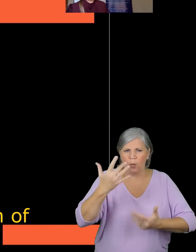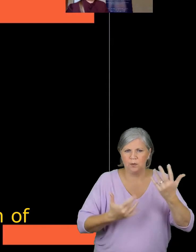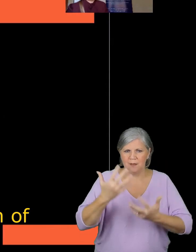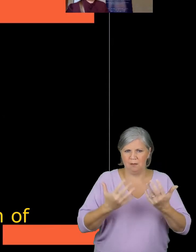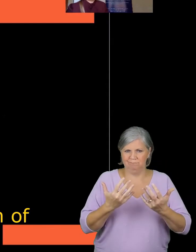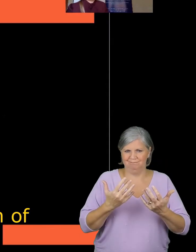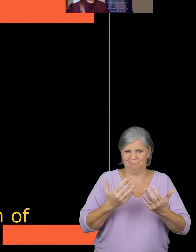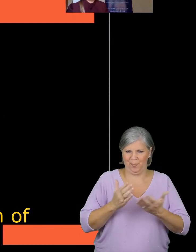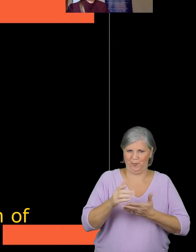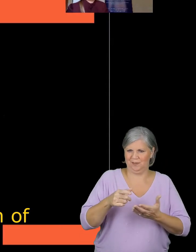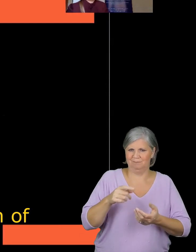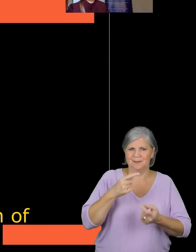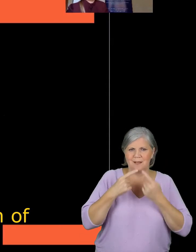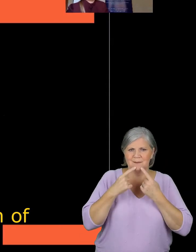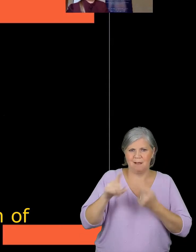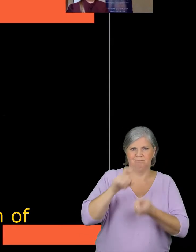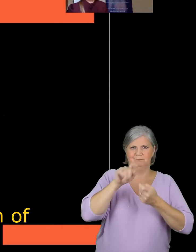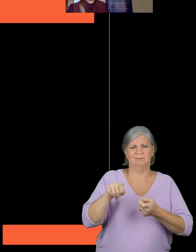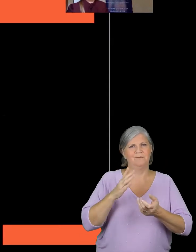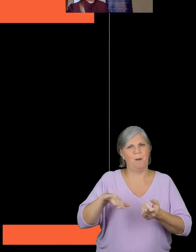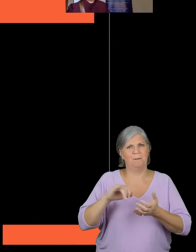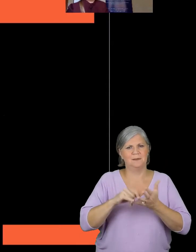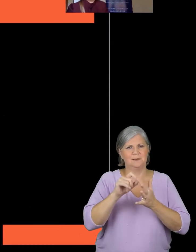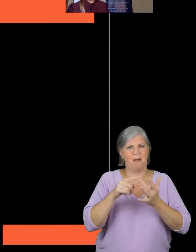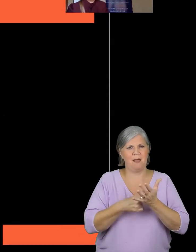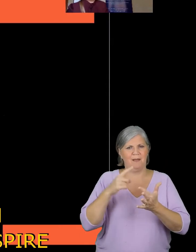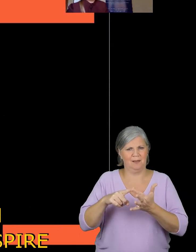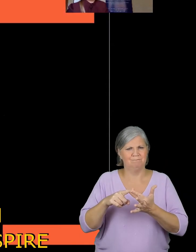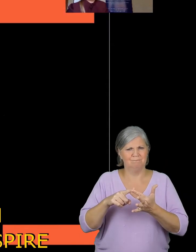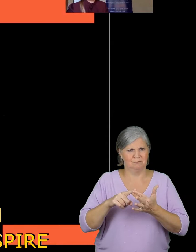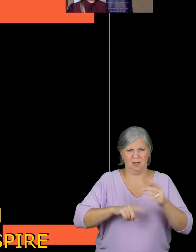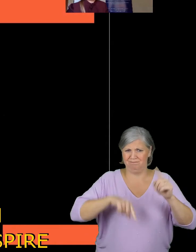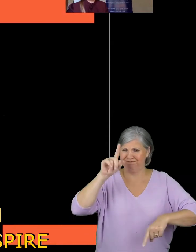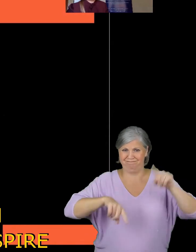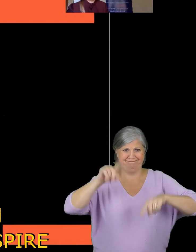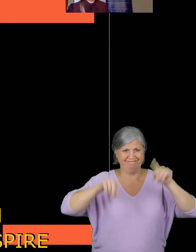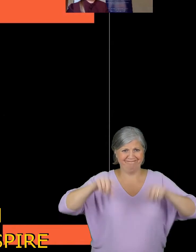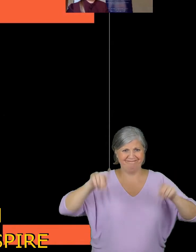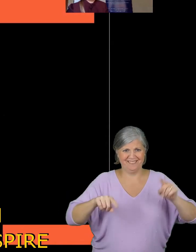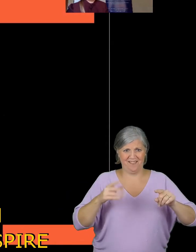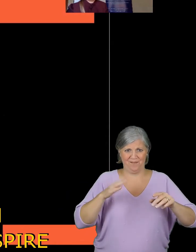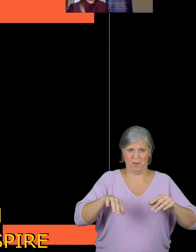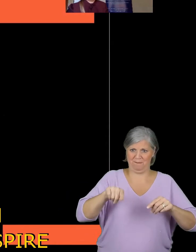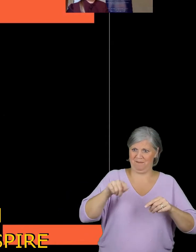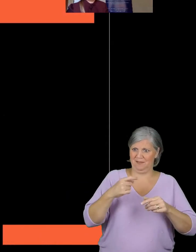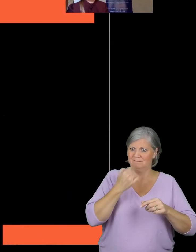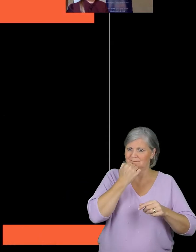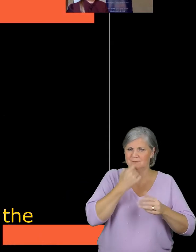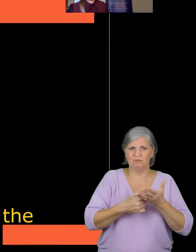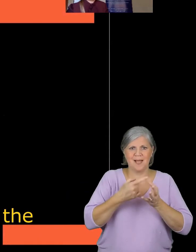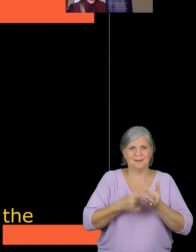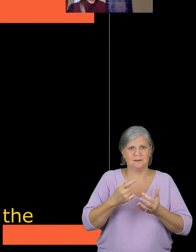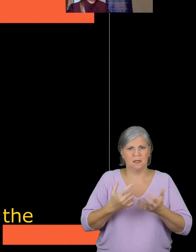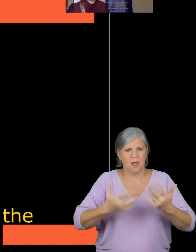In terms of a comparison of data of the two sources, prevalence rates calculated using data obtained from